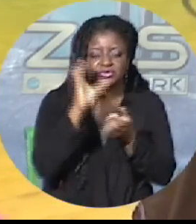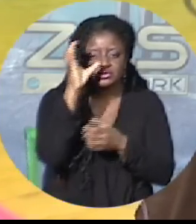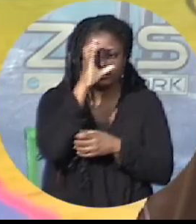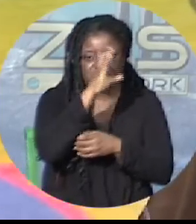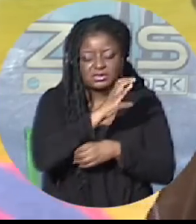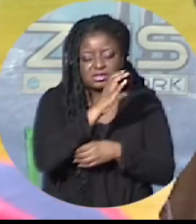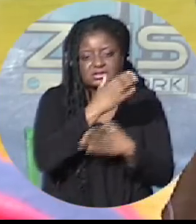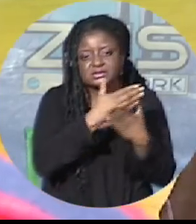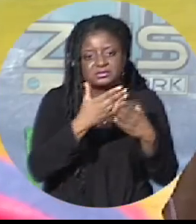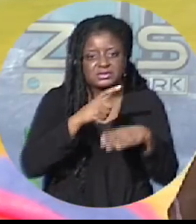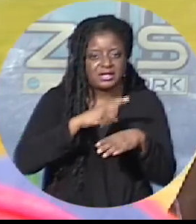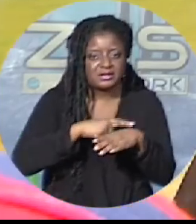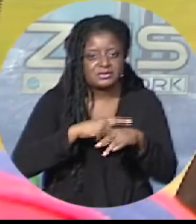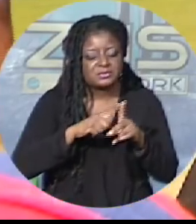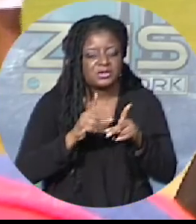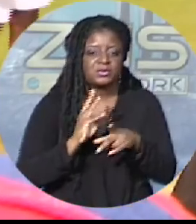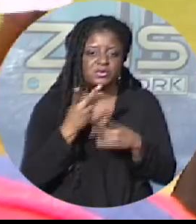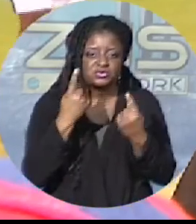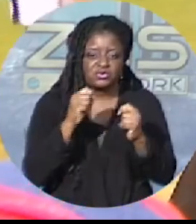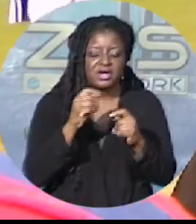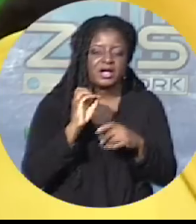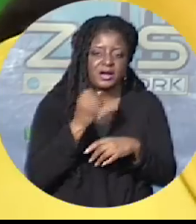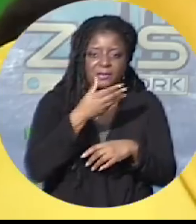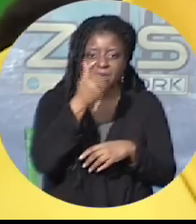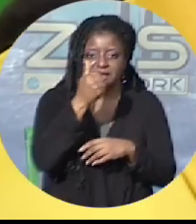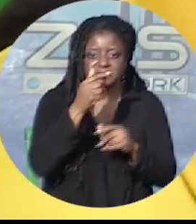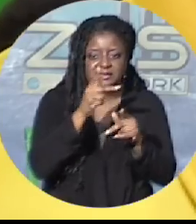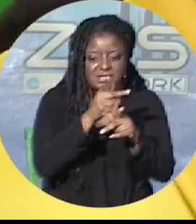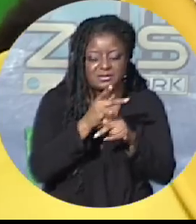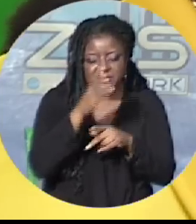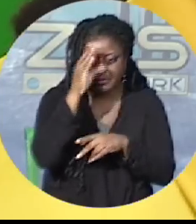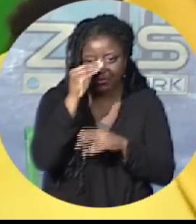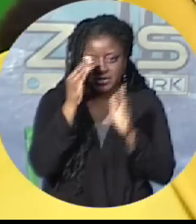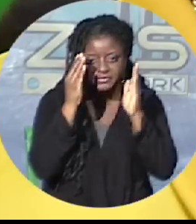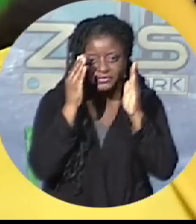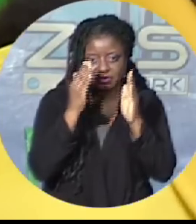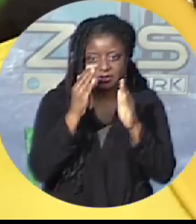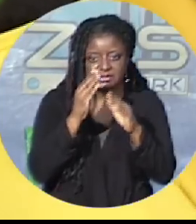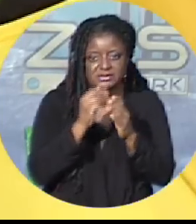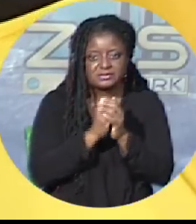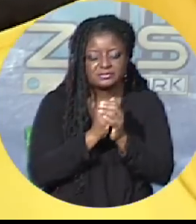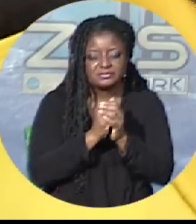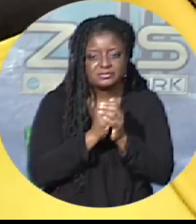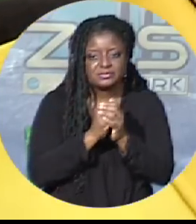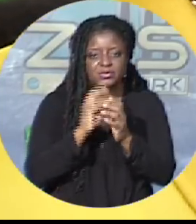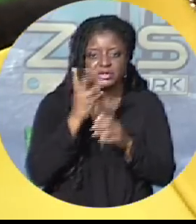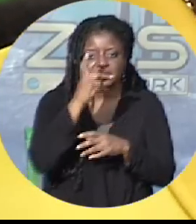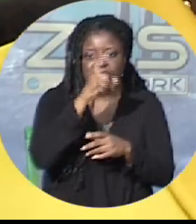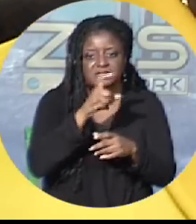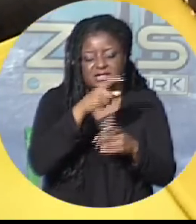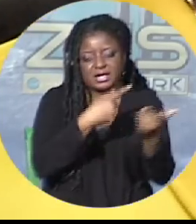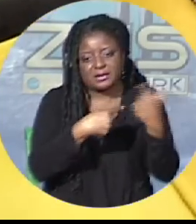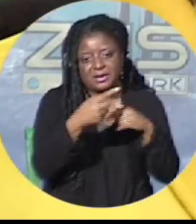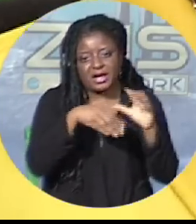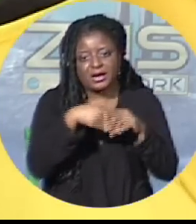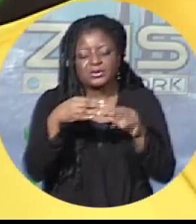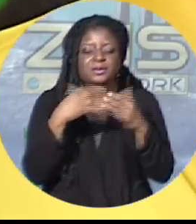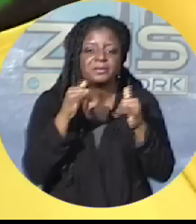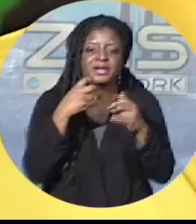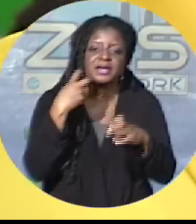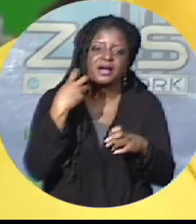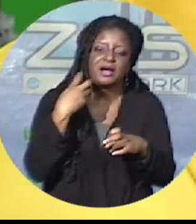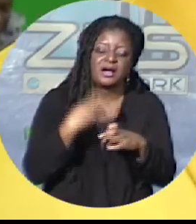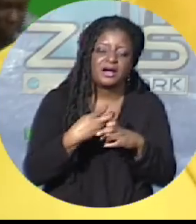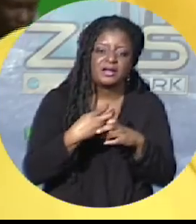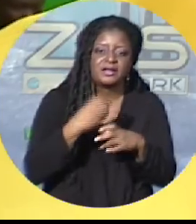know, we're going to try our best to keep these boys in focus. We got to come out and play hard, and that's playing hard for 4 quarters. If we don't come out and play hard, you know, and